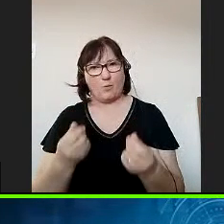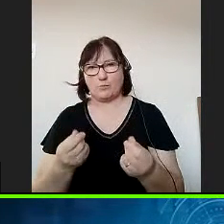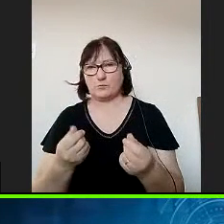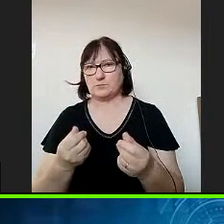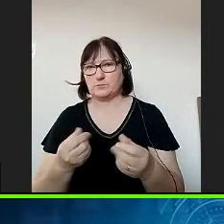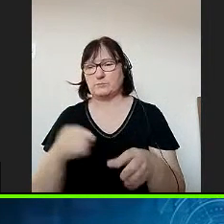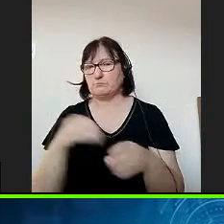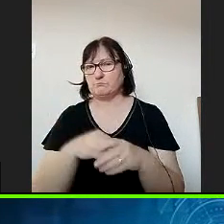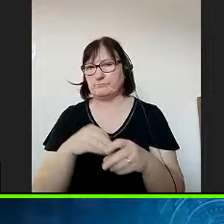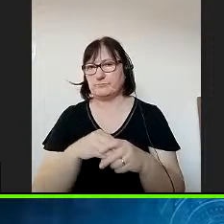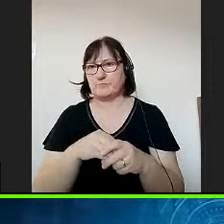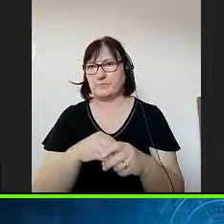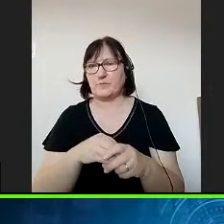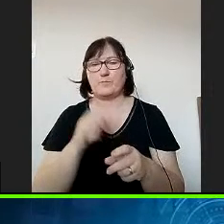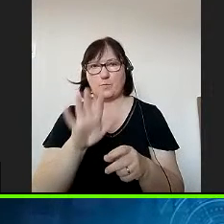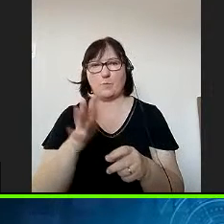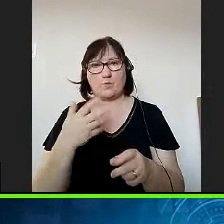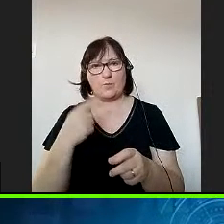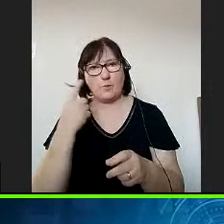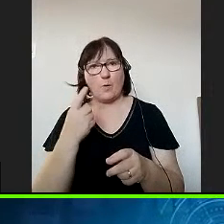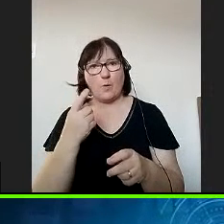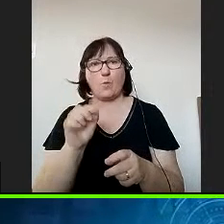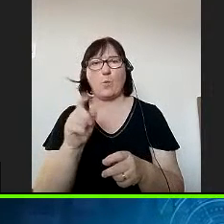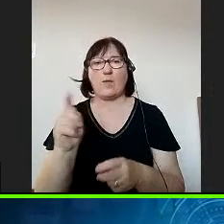tariff determination. Selewani?